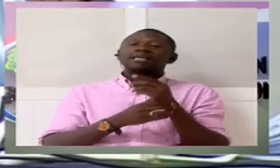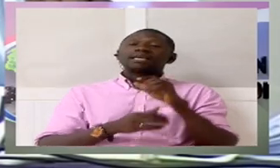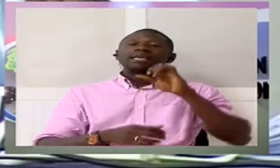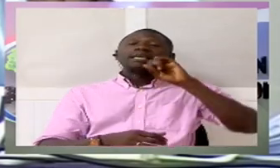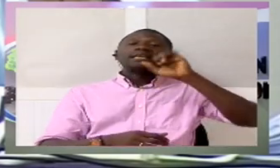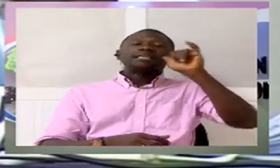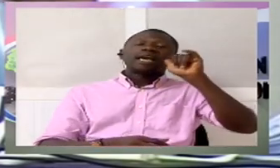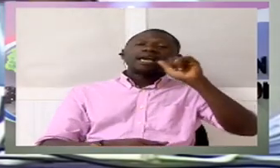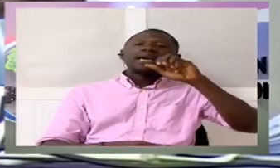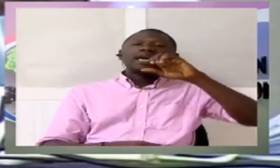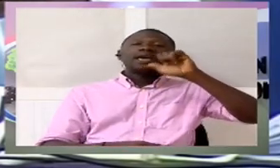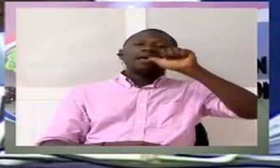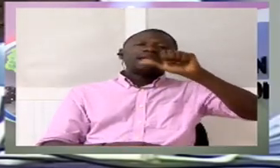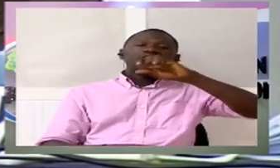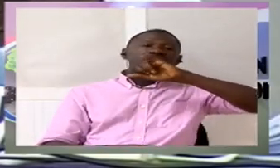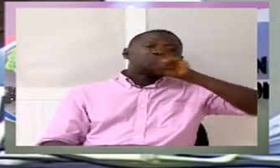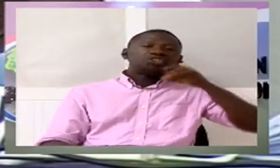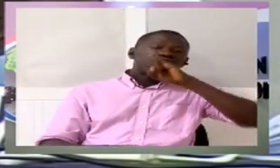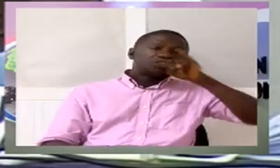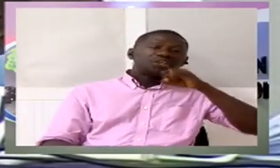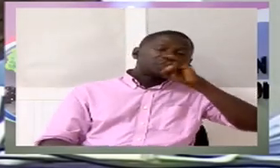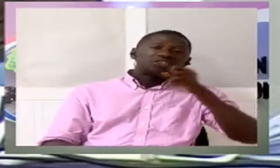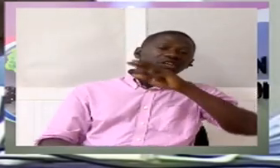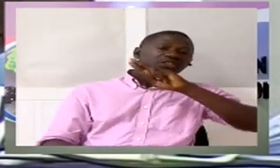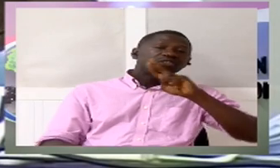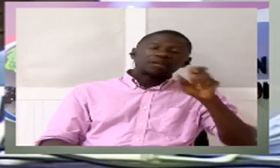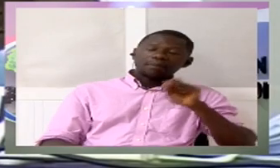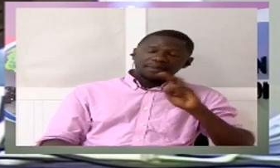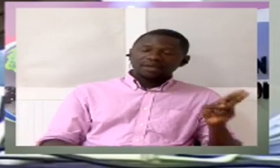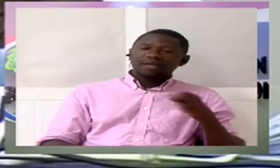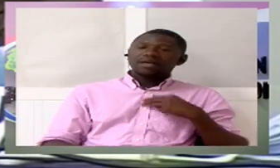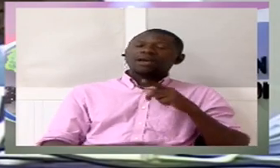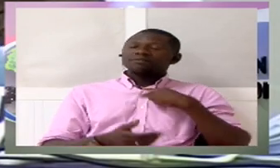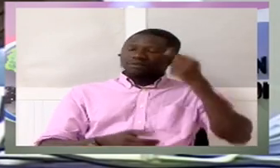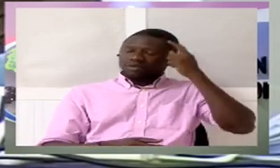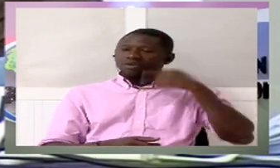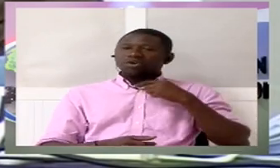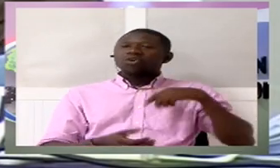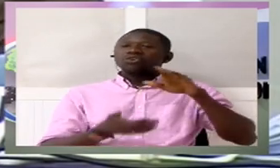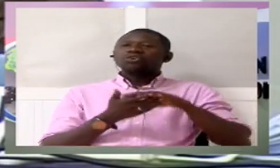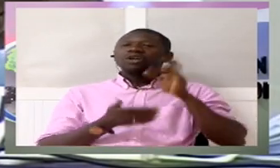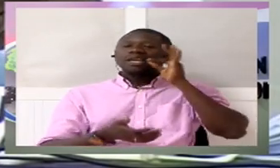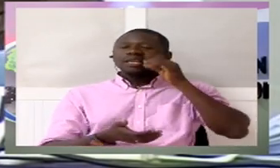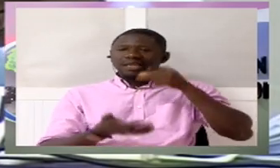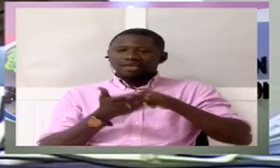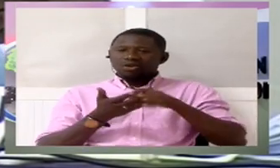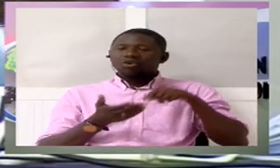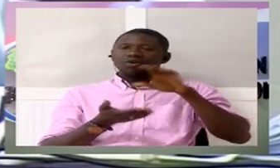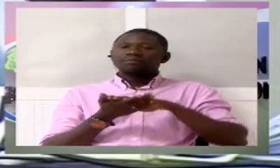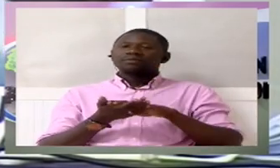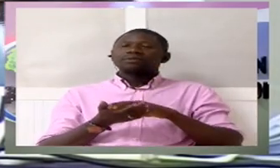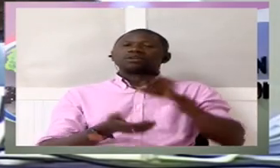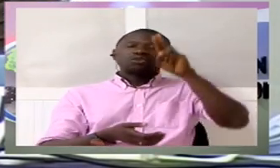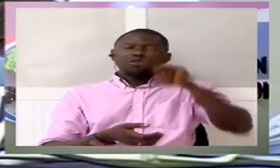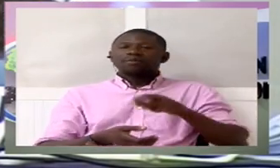Jayejamme, I have the honor to acknowledge receipt of your correspondence of 25th November 2010 relative to